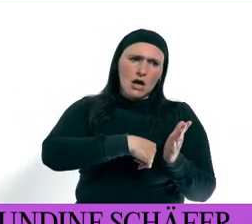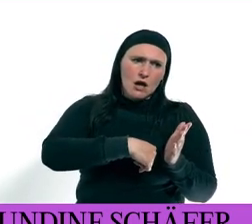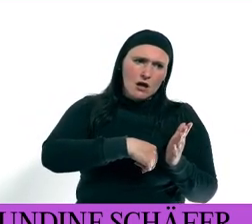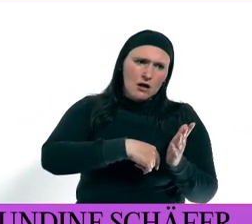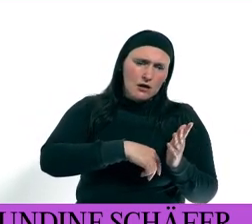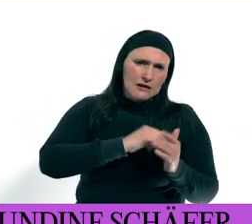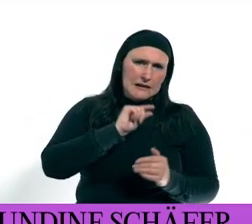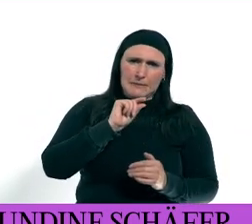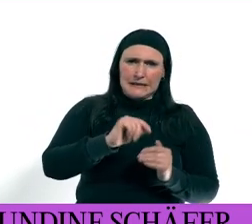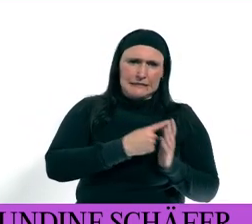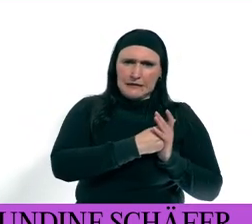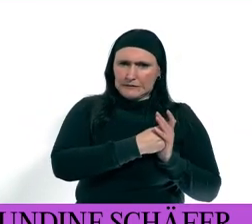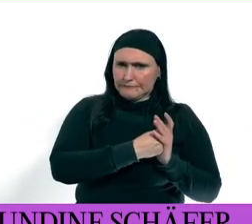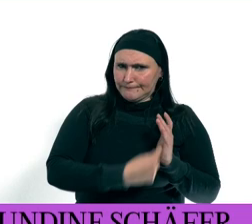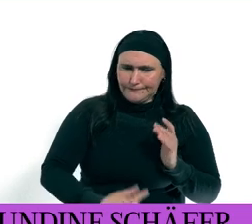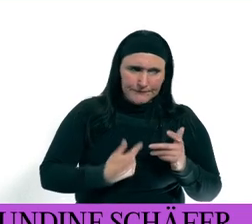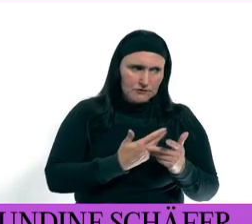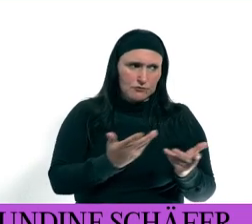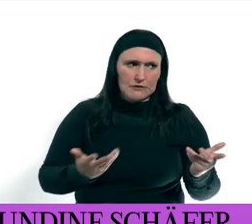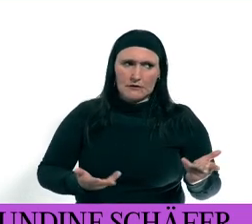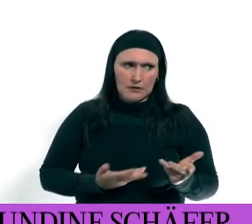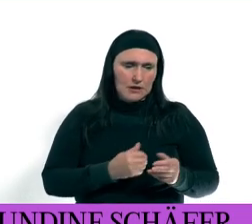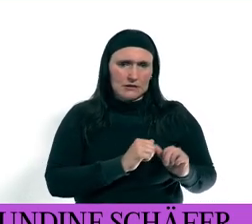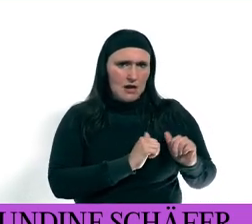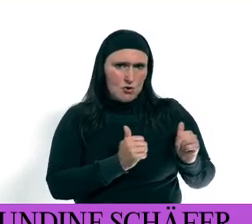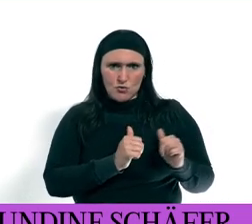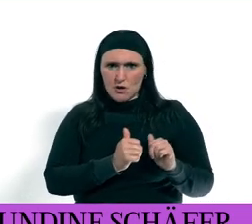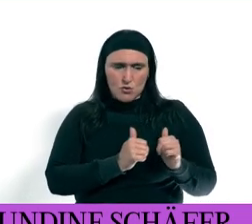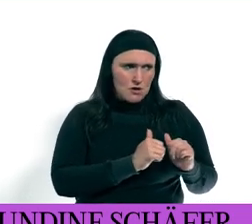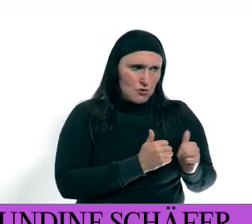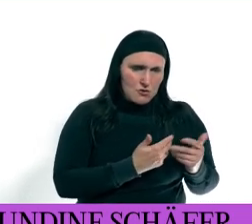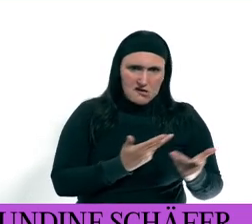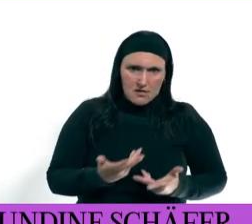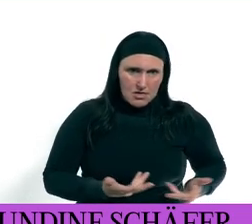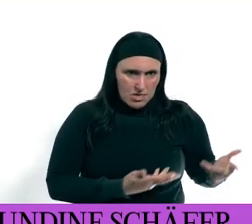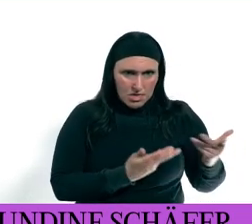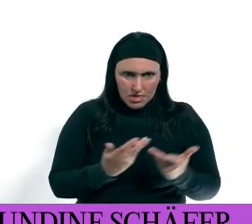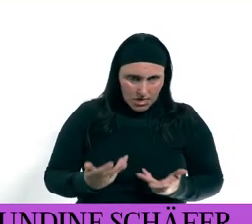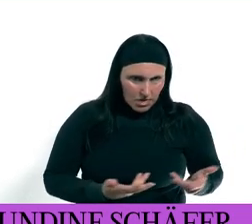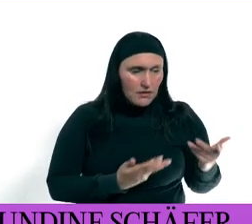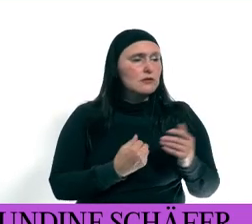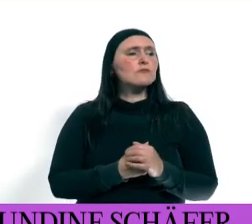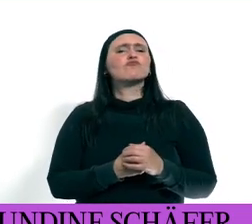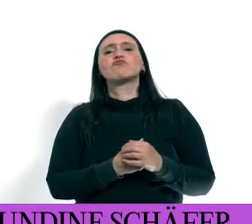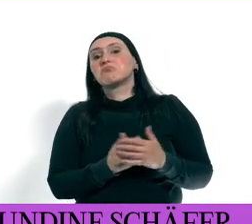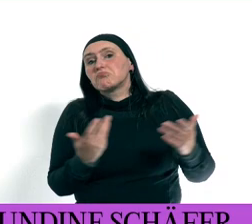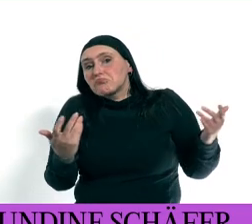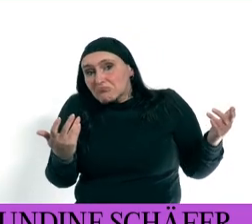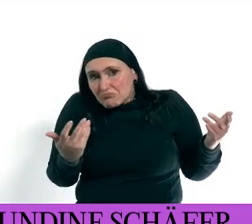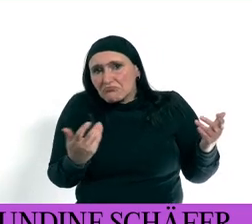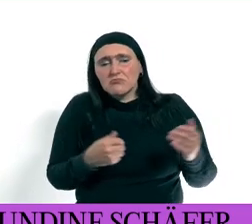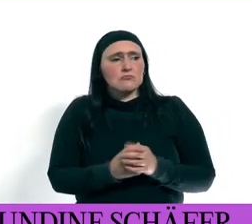they said that how the life would go on. And we don't know, you know, how to deal.